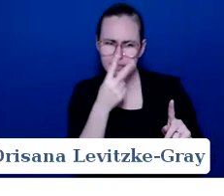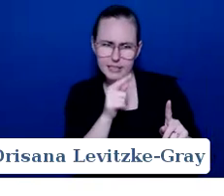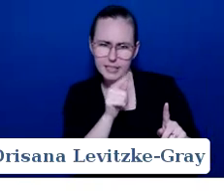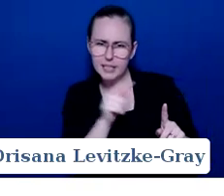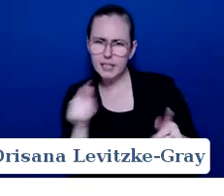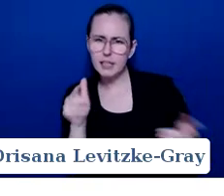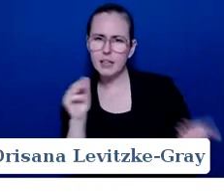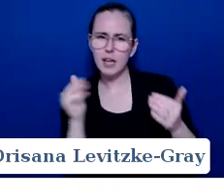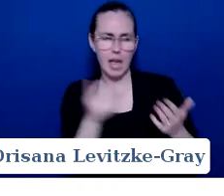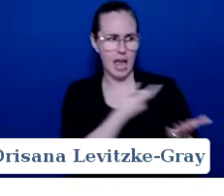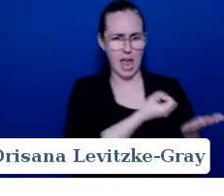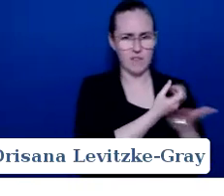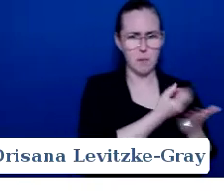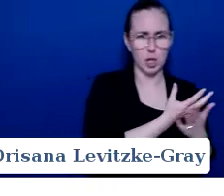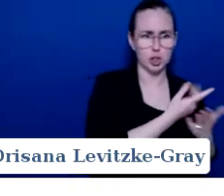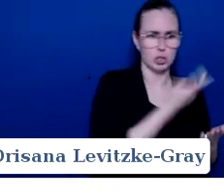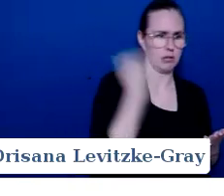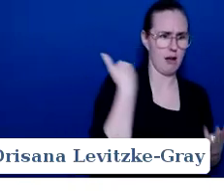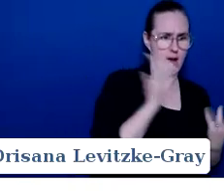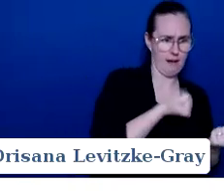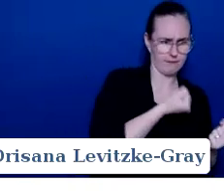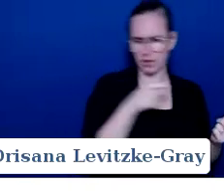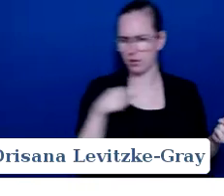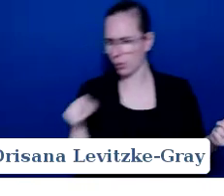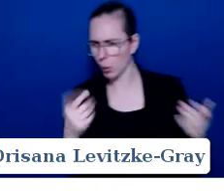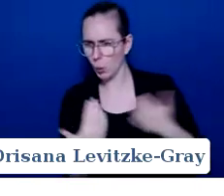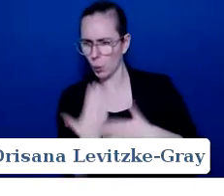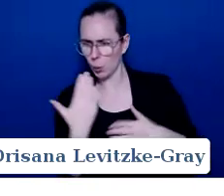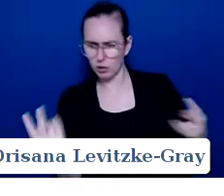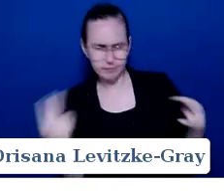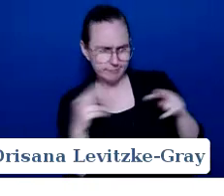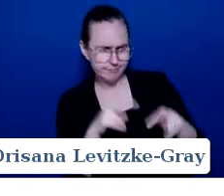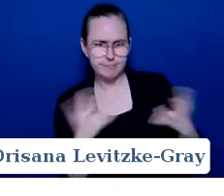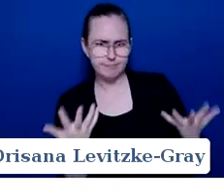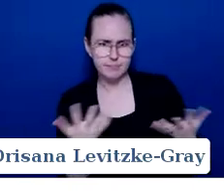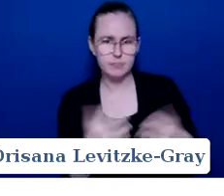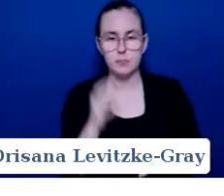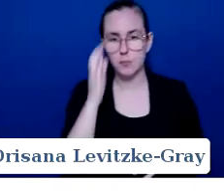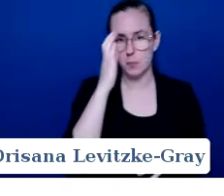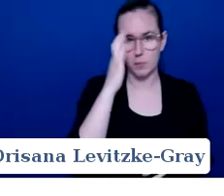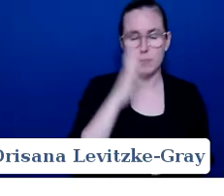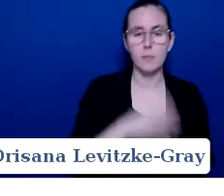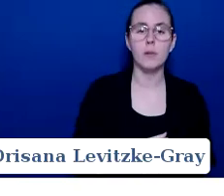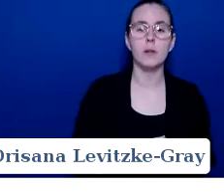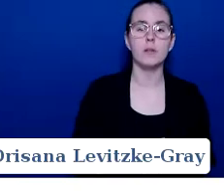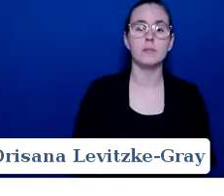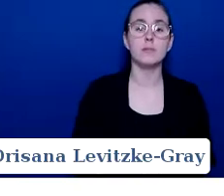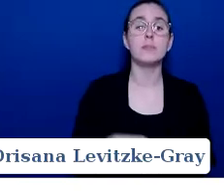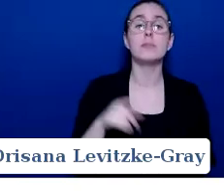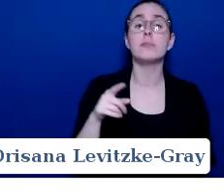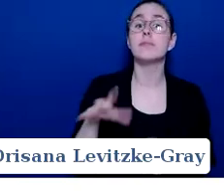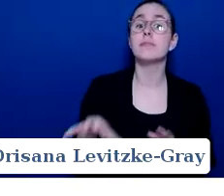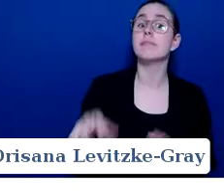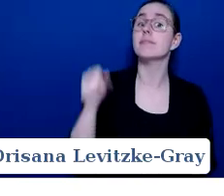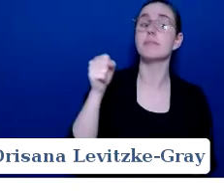encompass only 180,000 persons with disability, including 50,000 children with disability. So